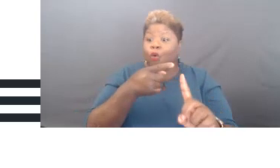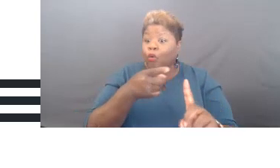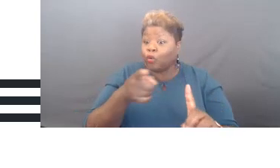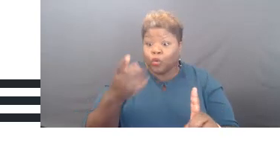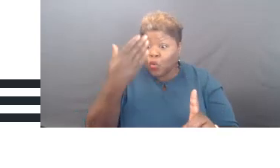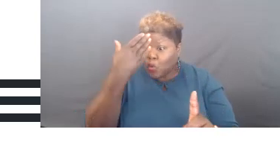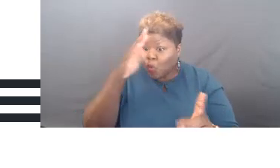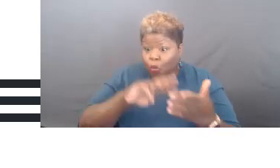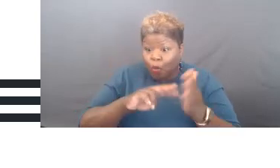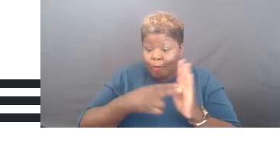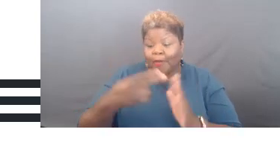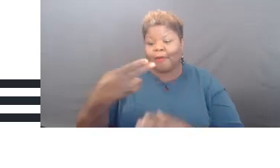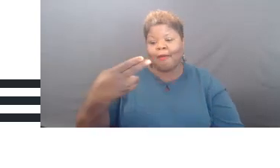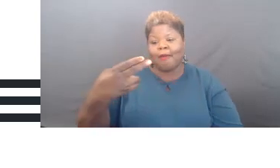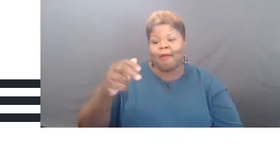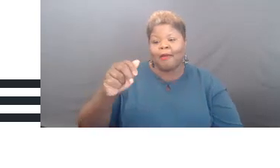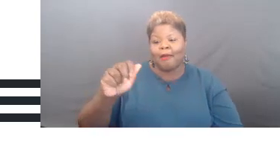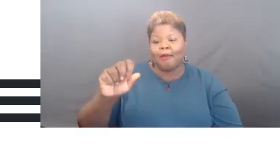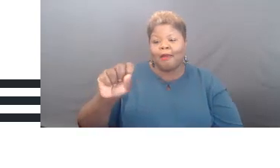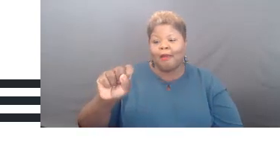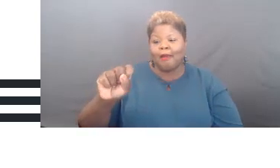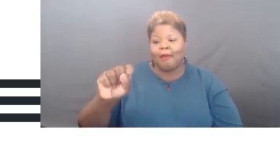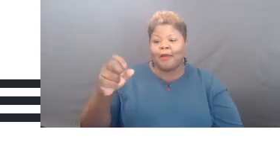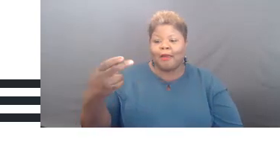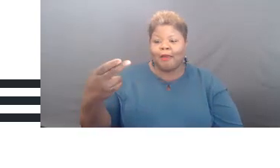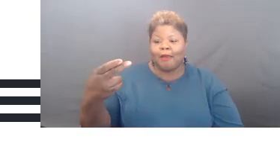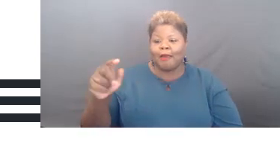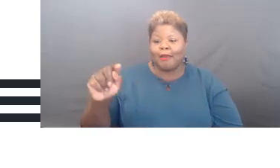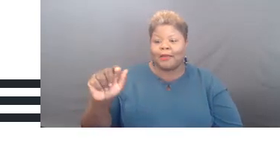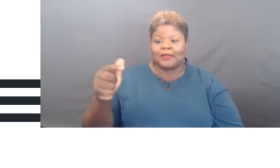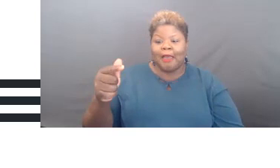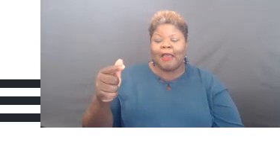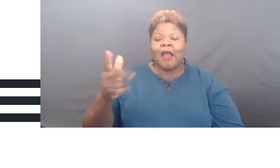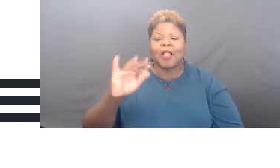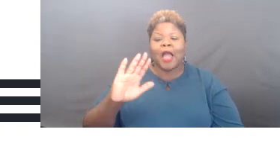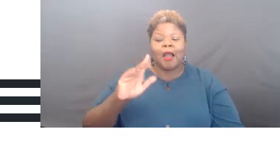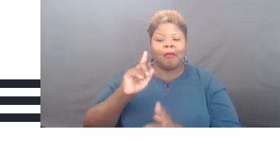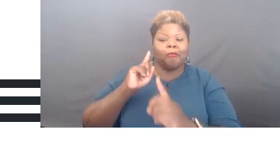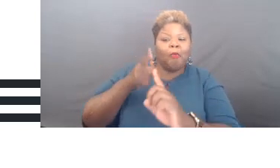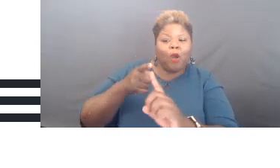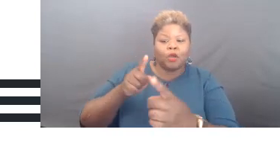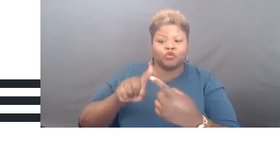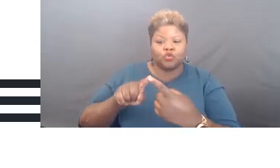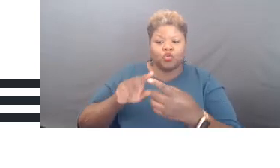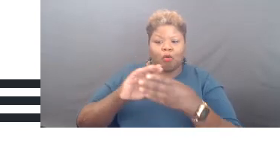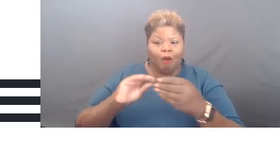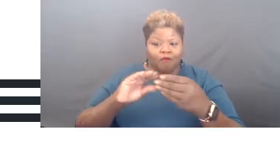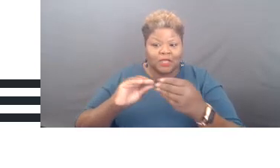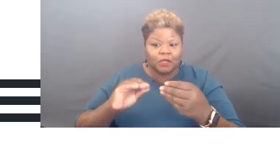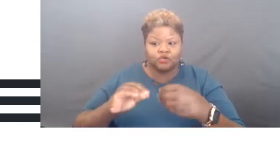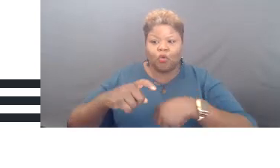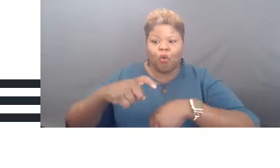hashtag is, it's basically like a bookmark on a conversation or a moment. It allows you to